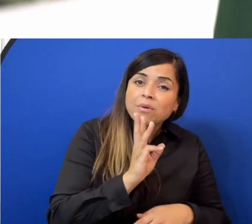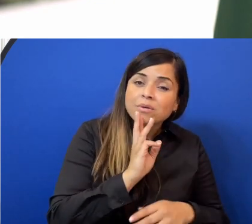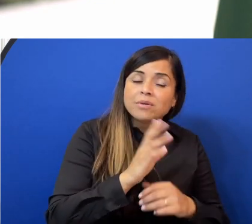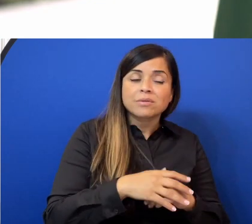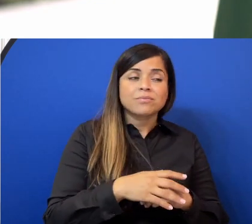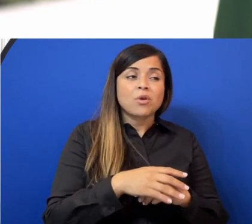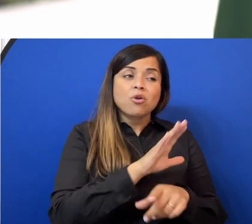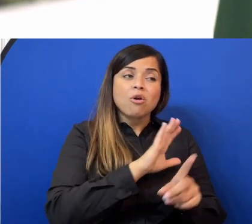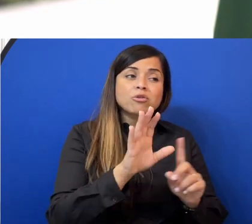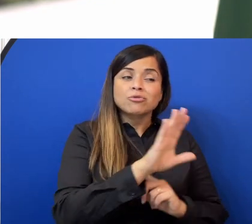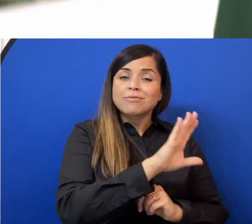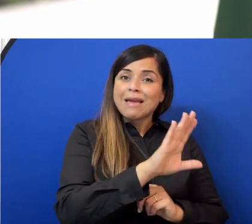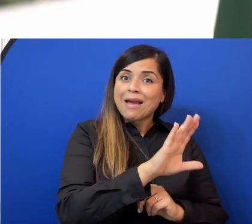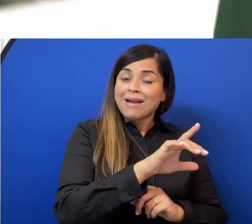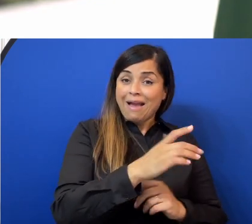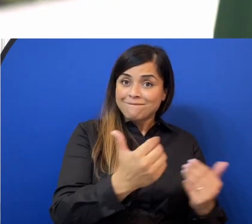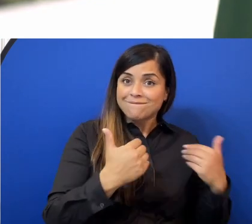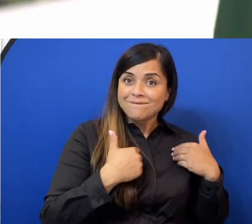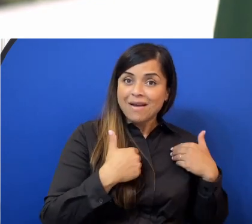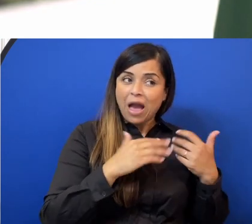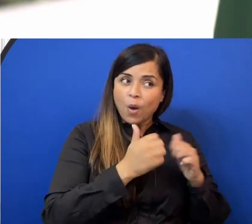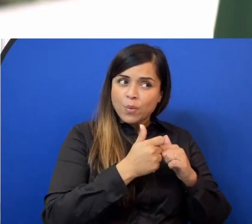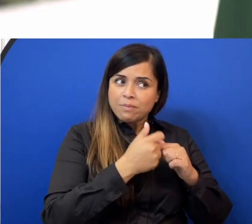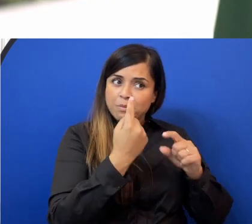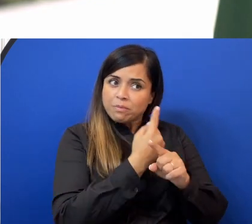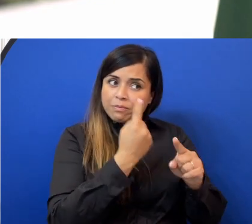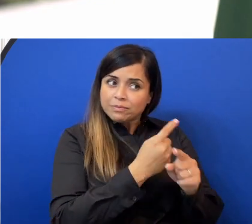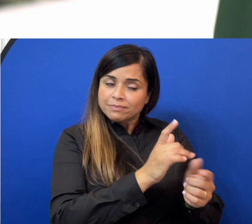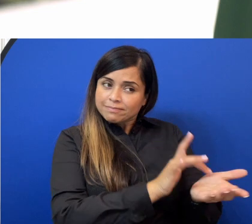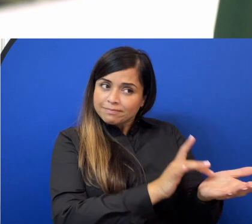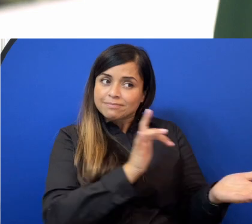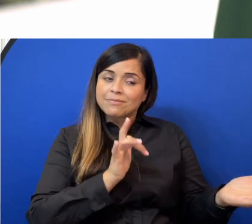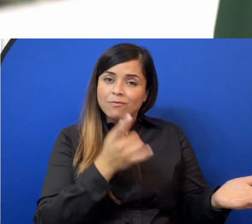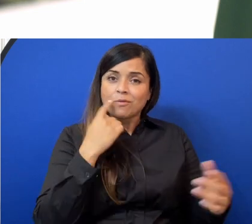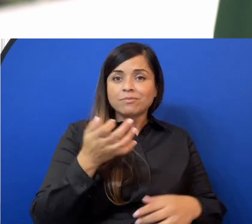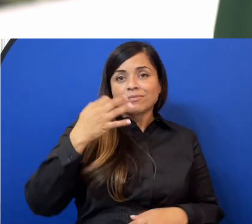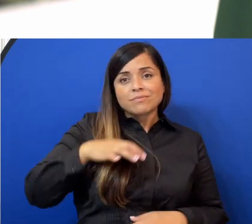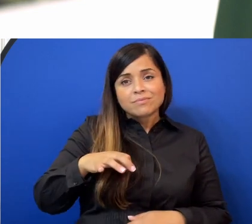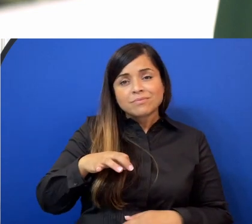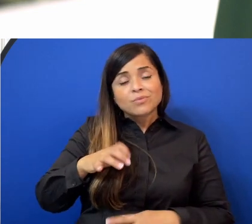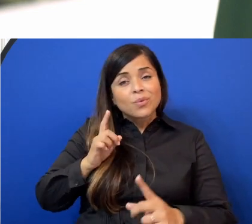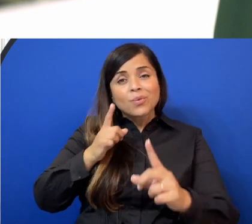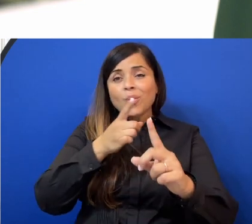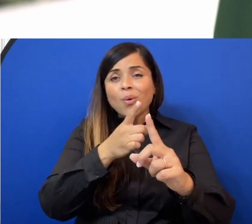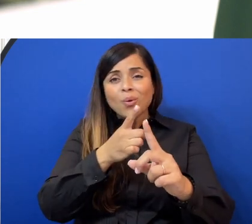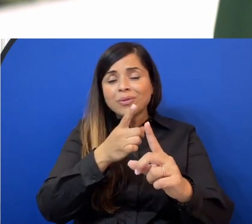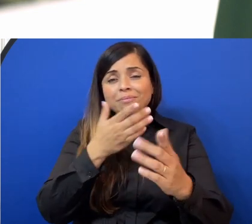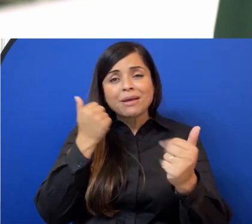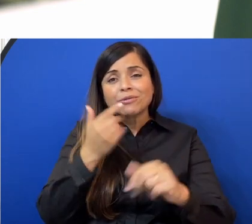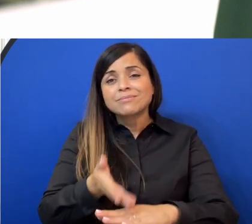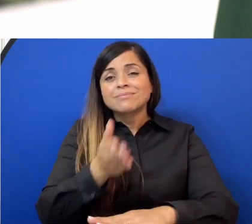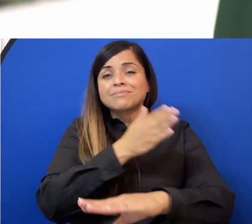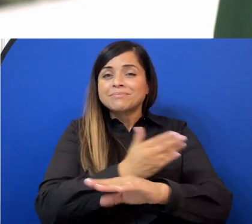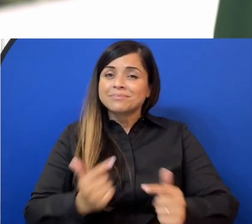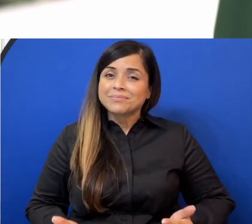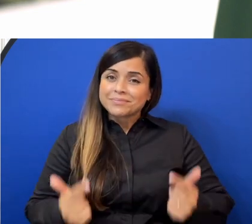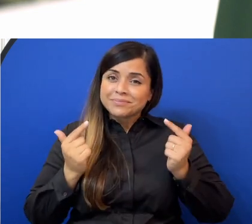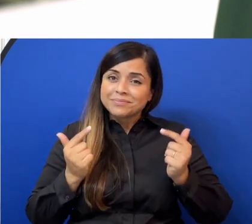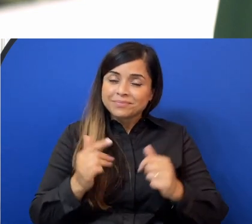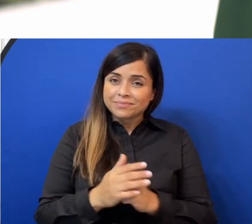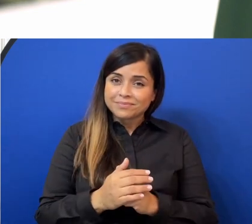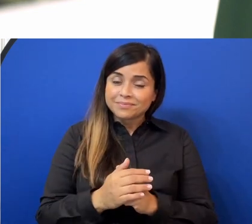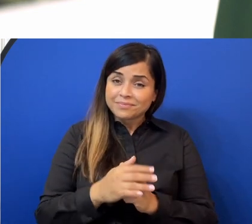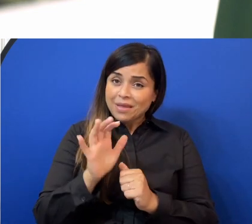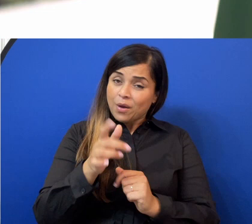cultural assets. In other words, opportunity for hope and a better quality of life. To achieve this goal,